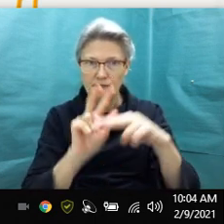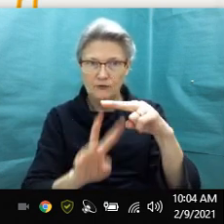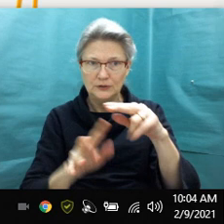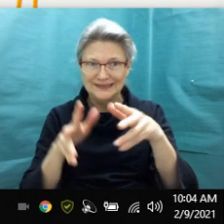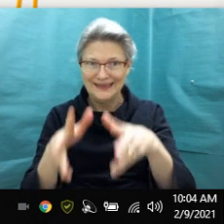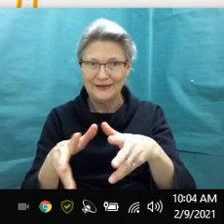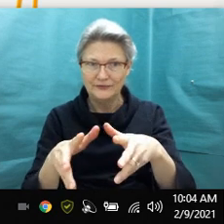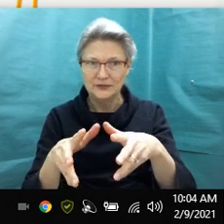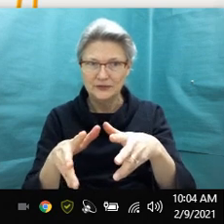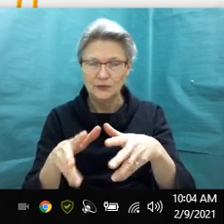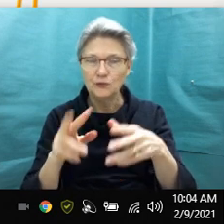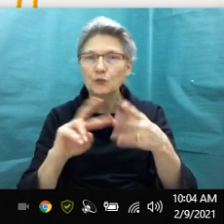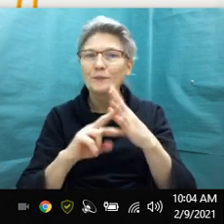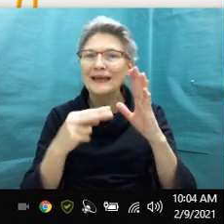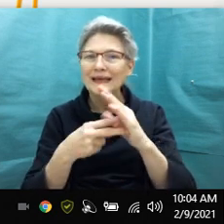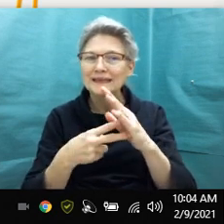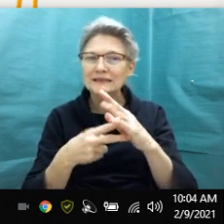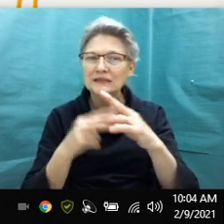3